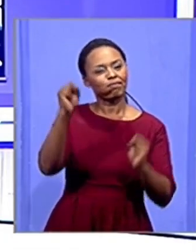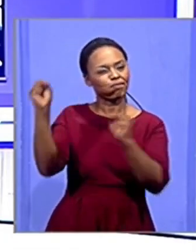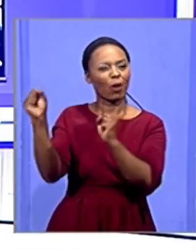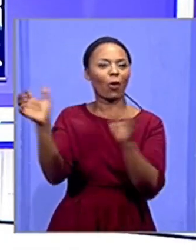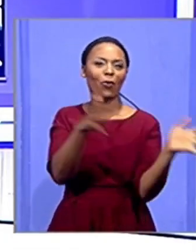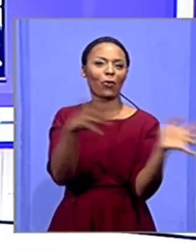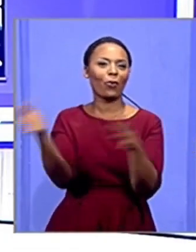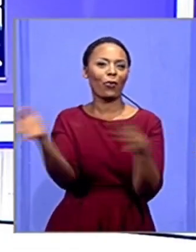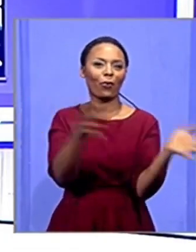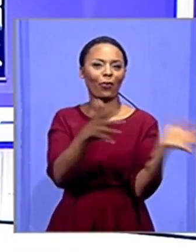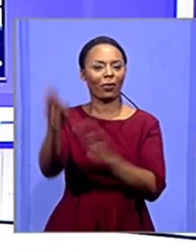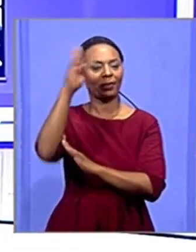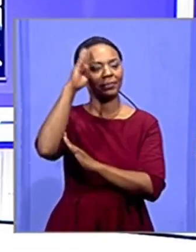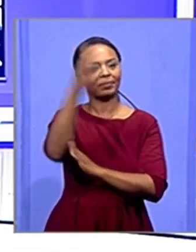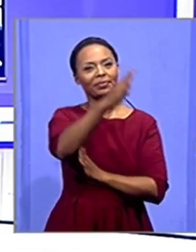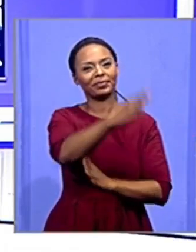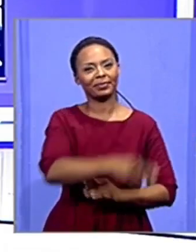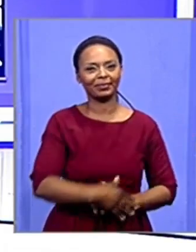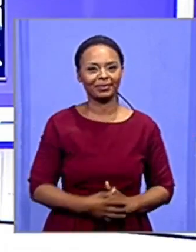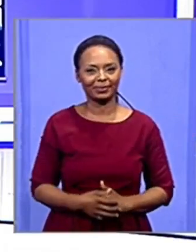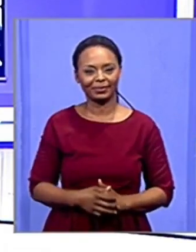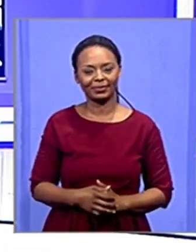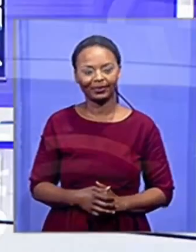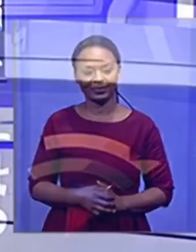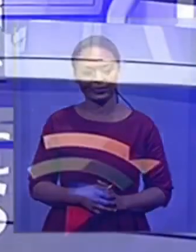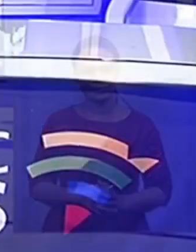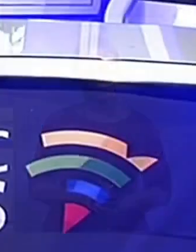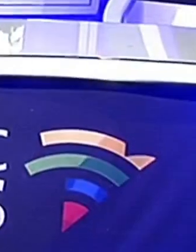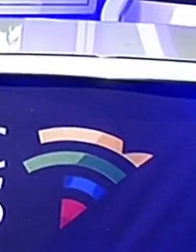maemo a boso Thobela.